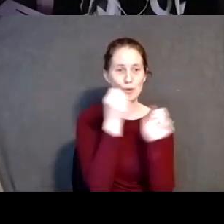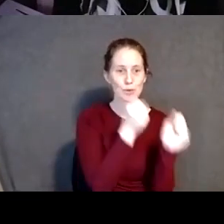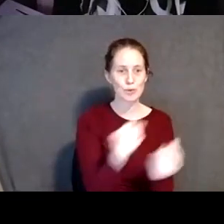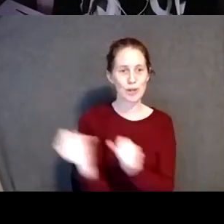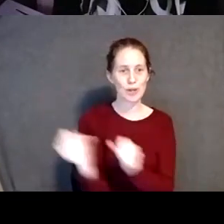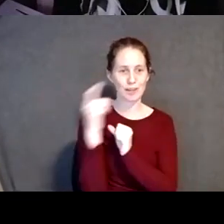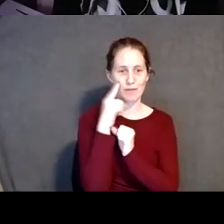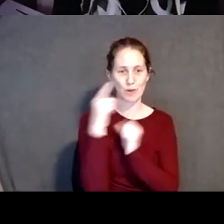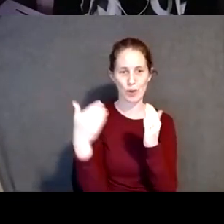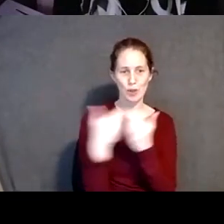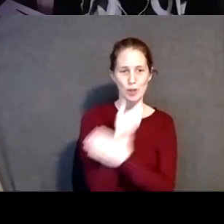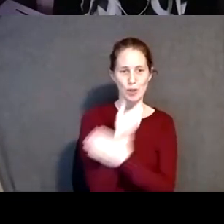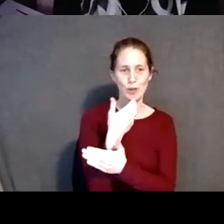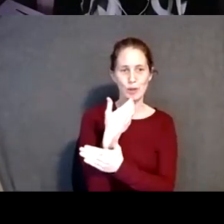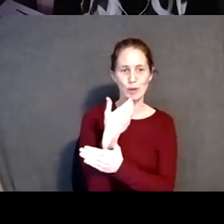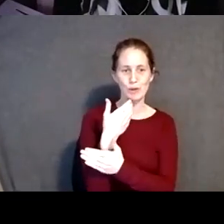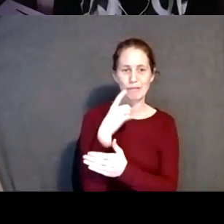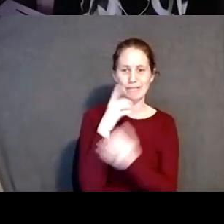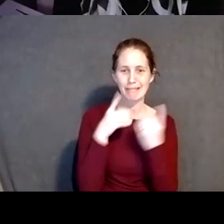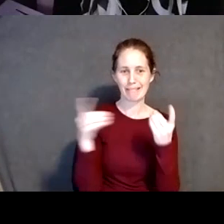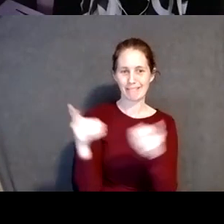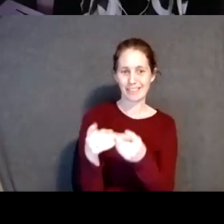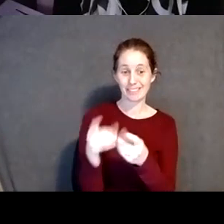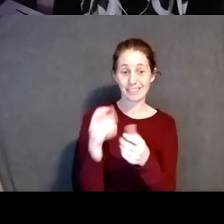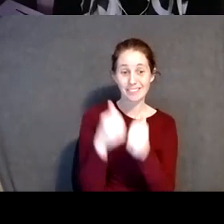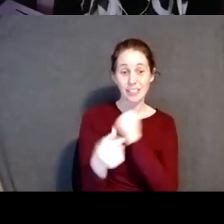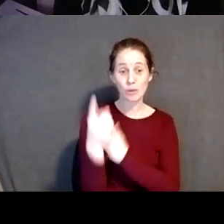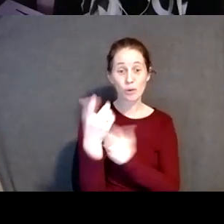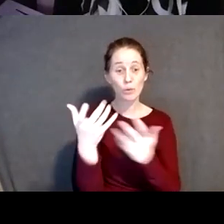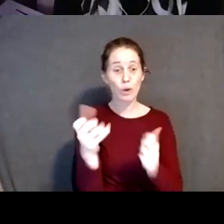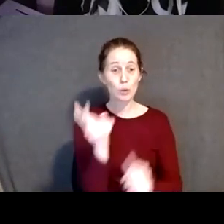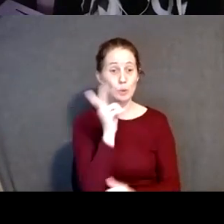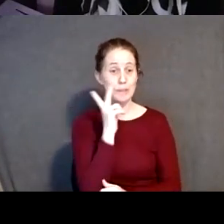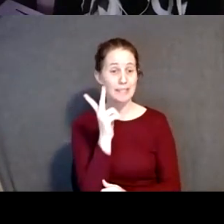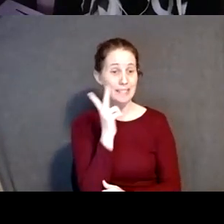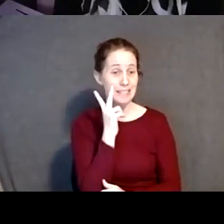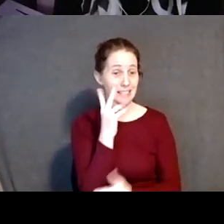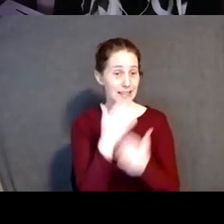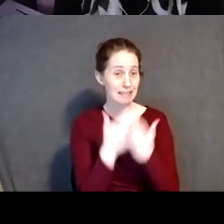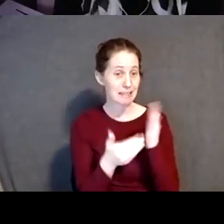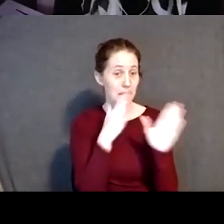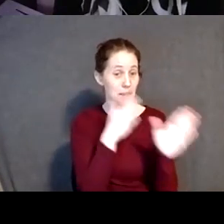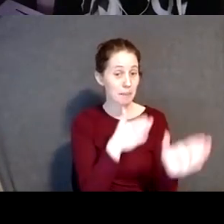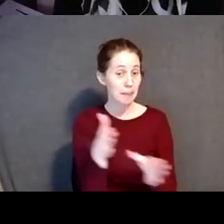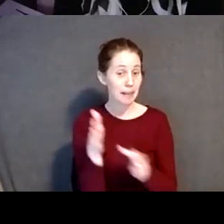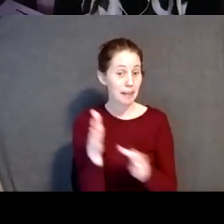the new 4th Division. And if anyone would like to see some of the plans